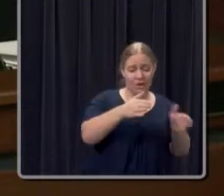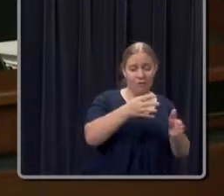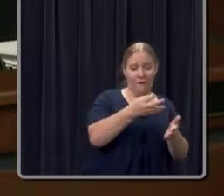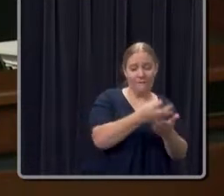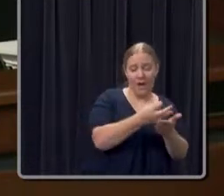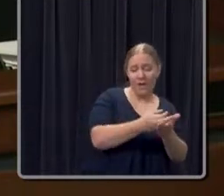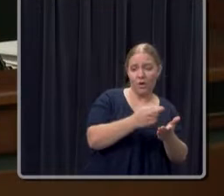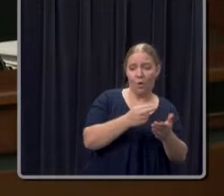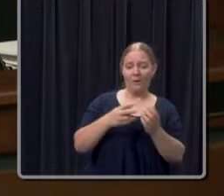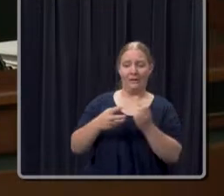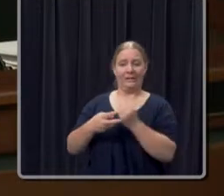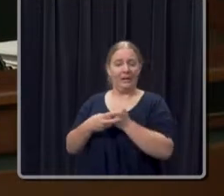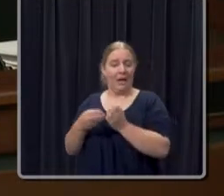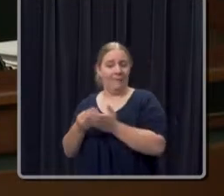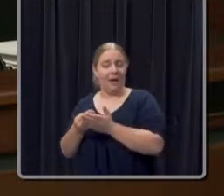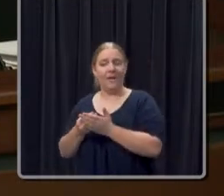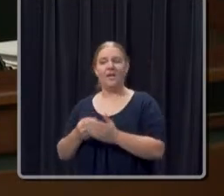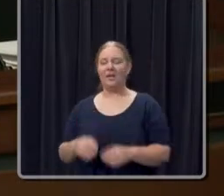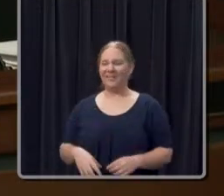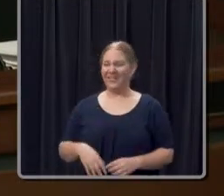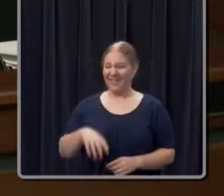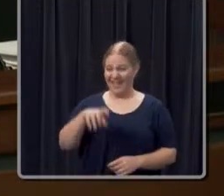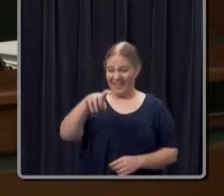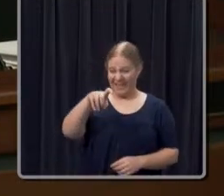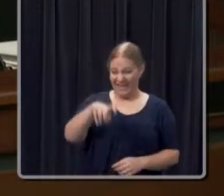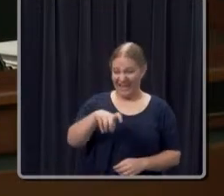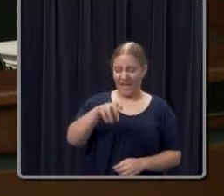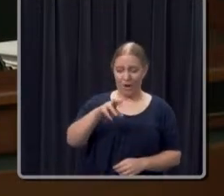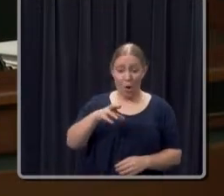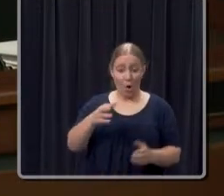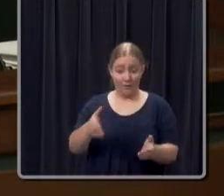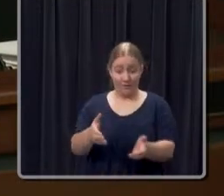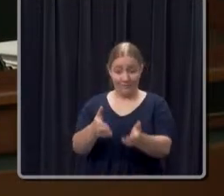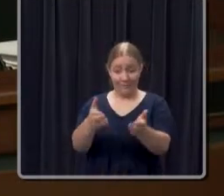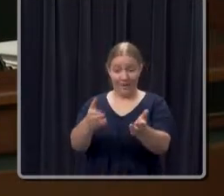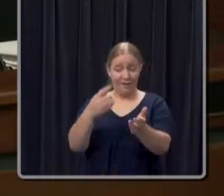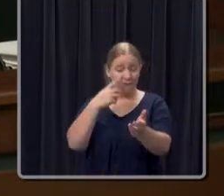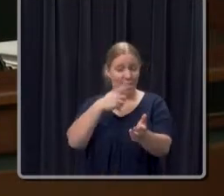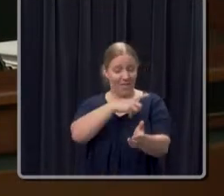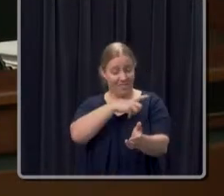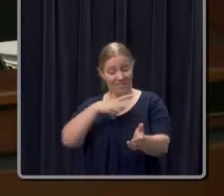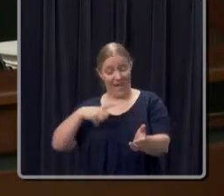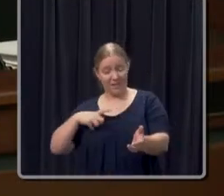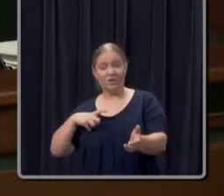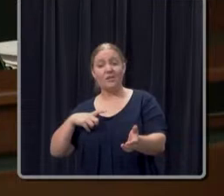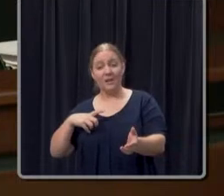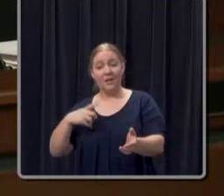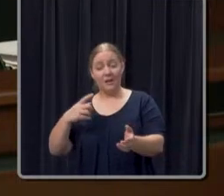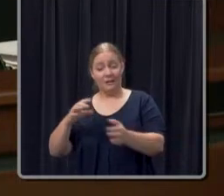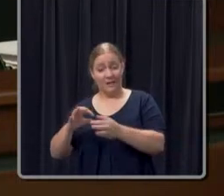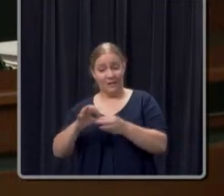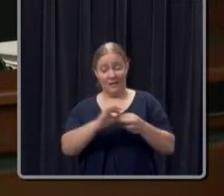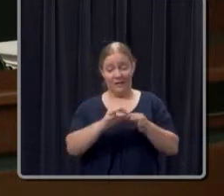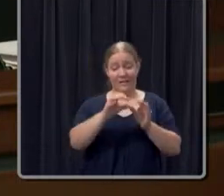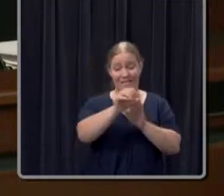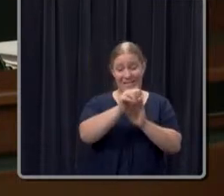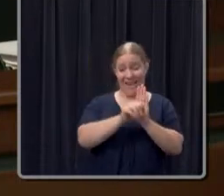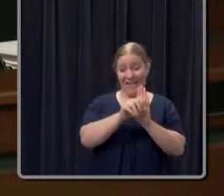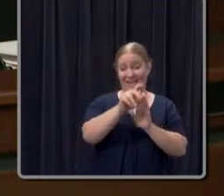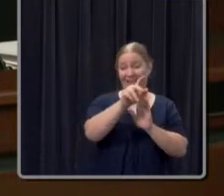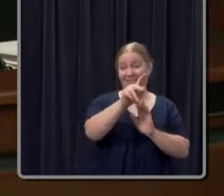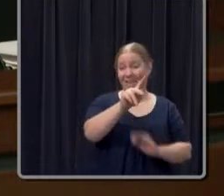reserves. The need or the advocacy for the legislature, the state of Kansas, to